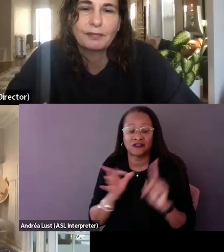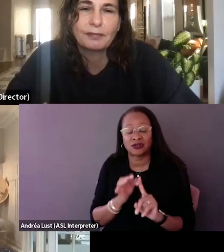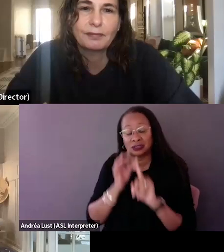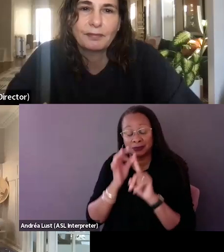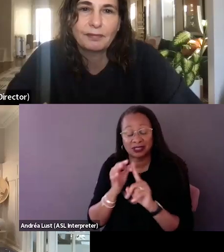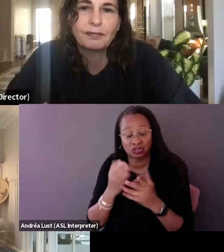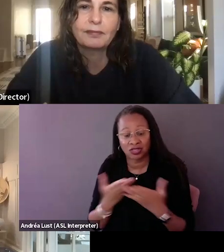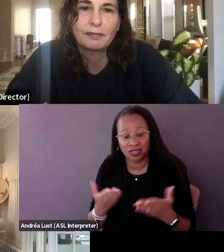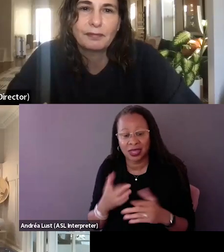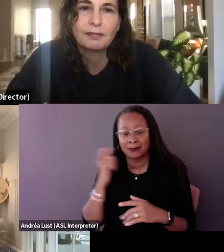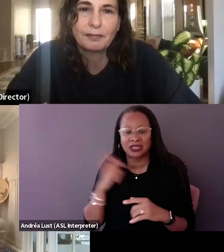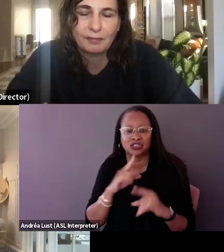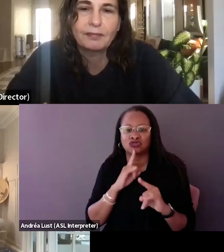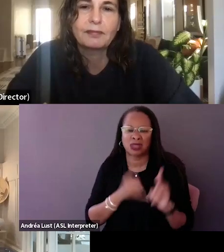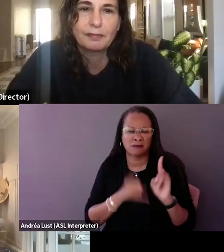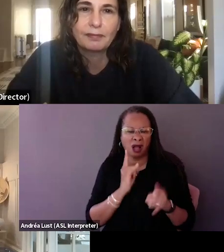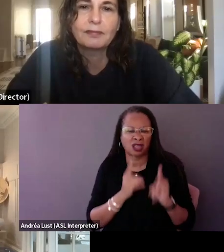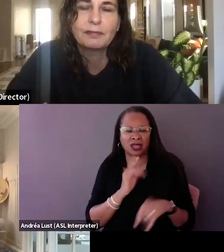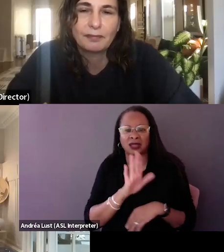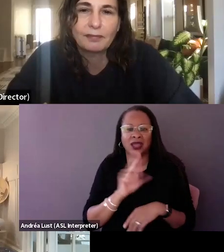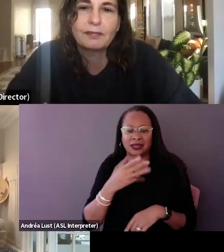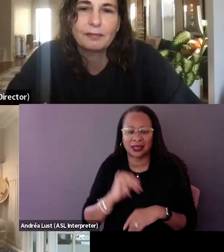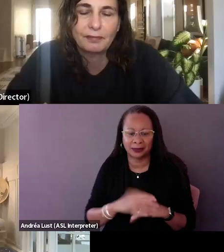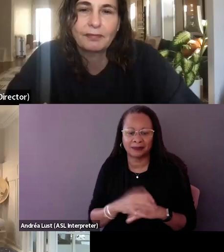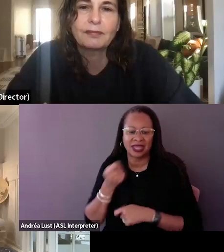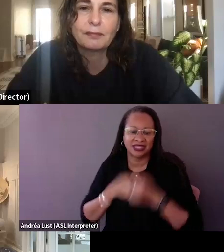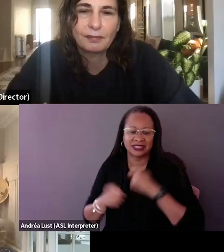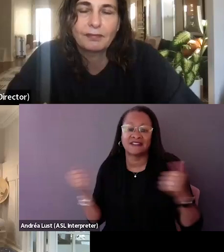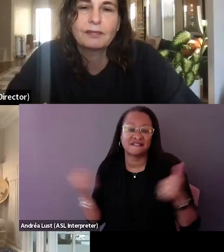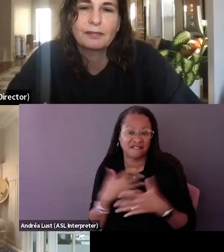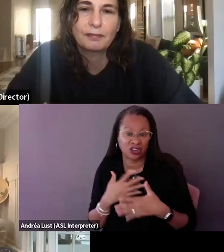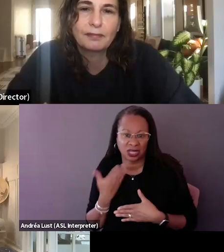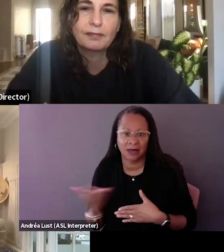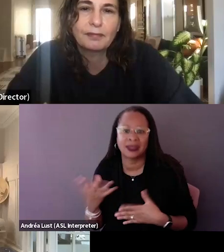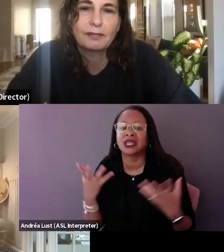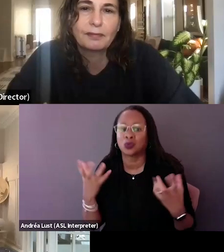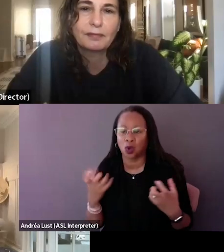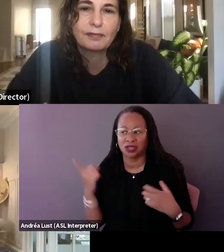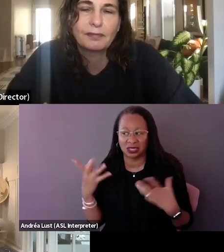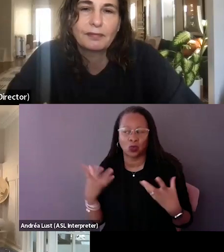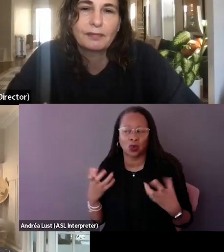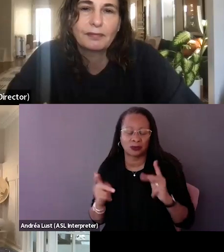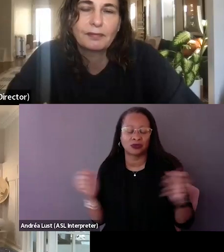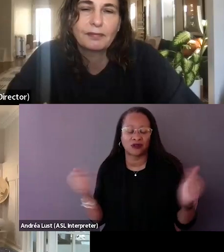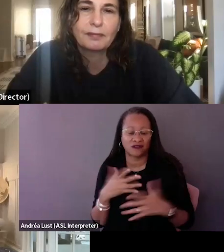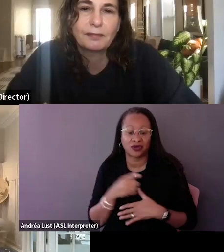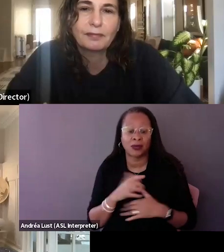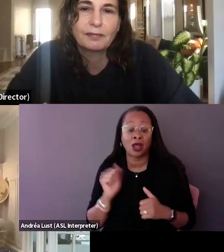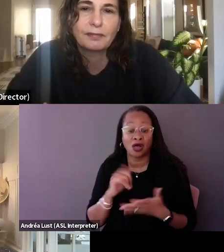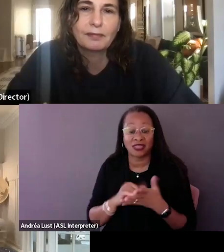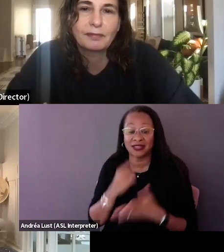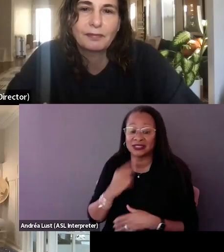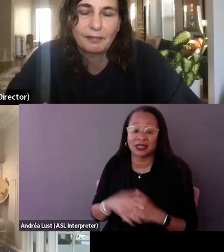was really mockery of Kim, right, rather than fearing Kim. So, but all of that said, we do still